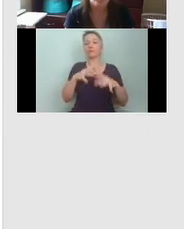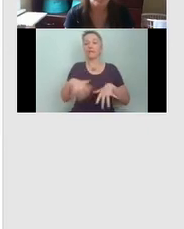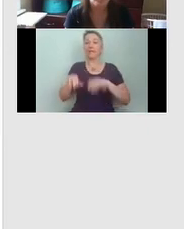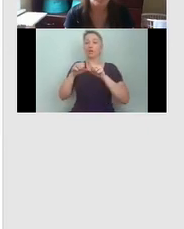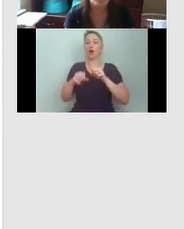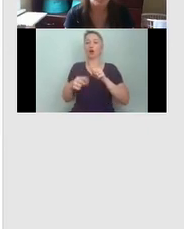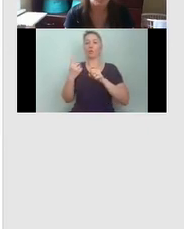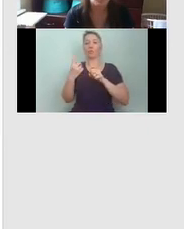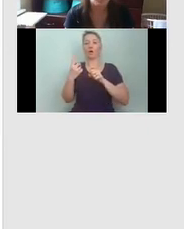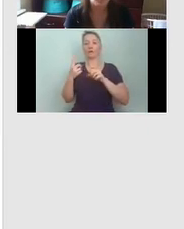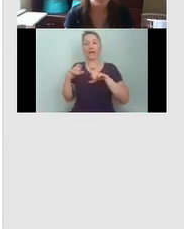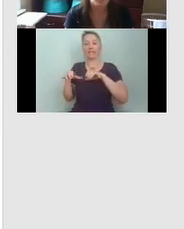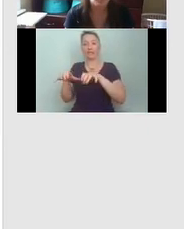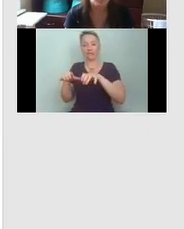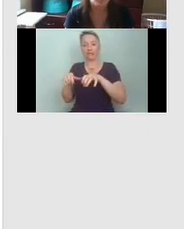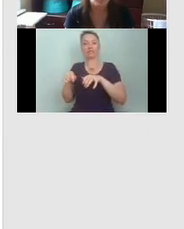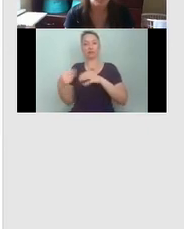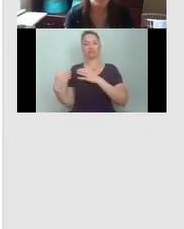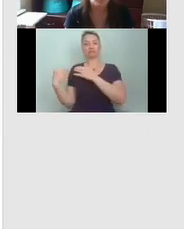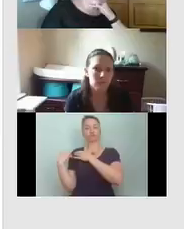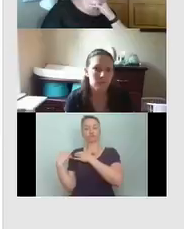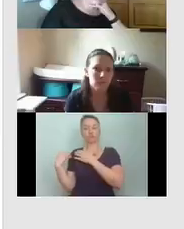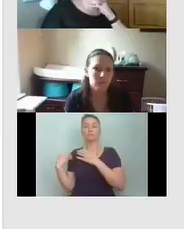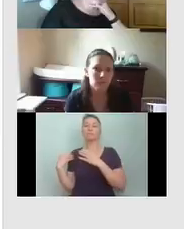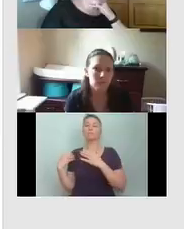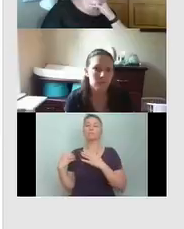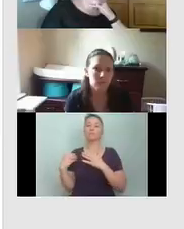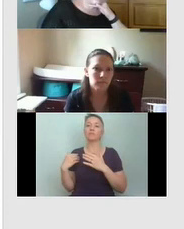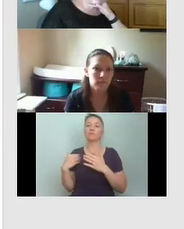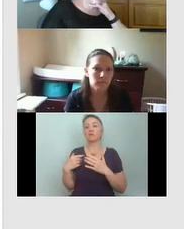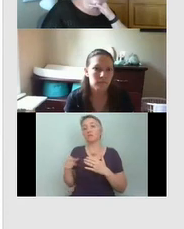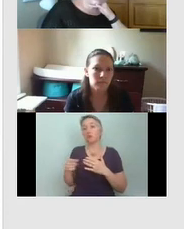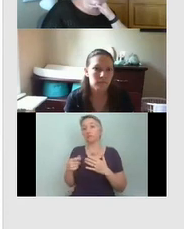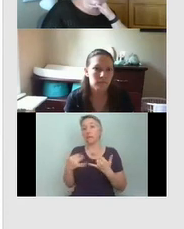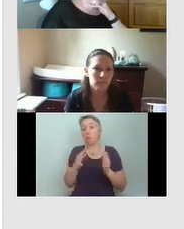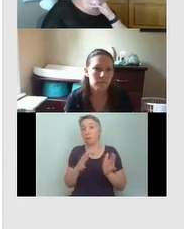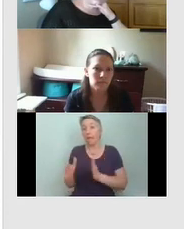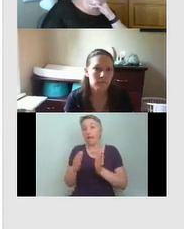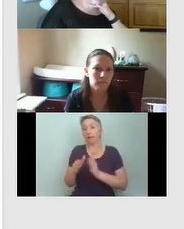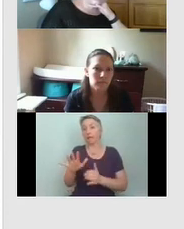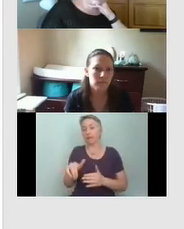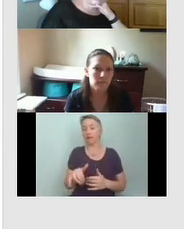together, and they're getting the details in the works now. So more